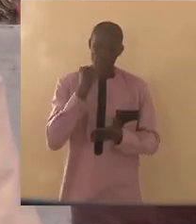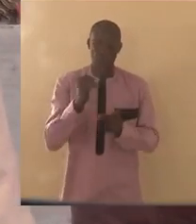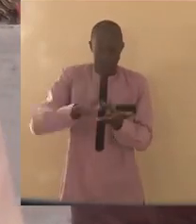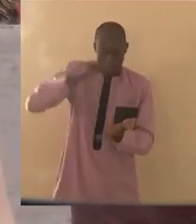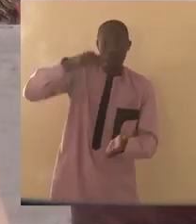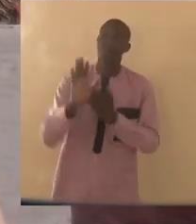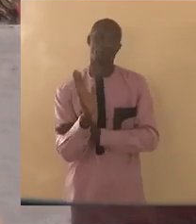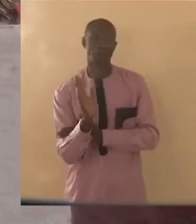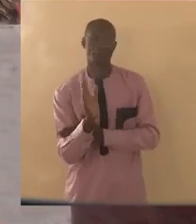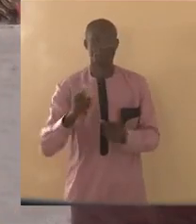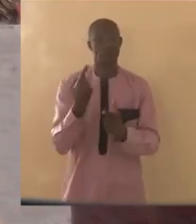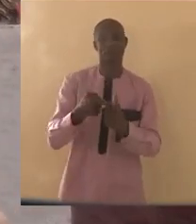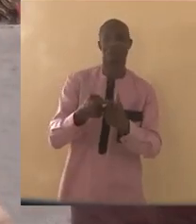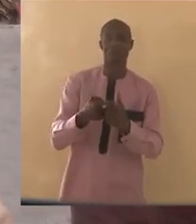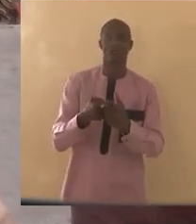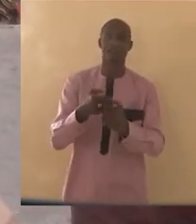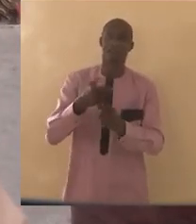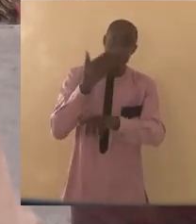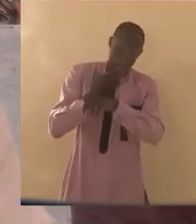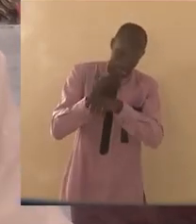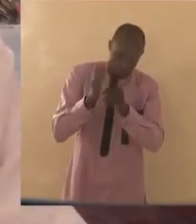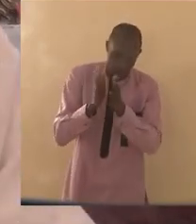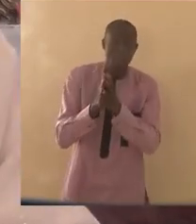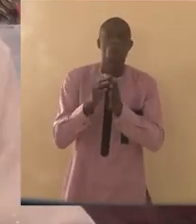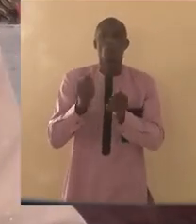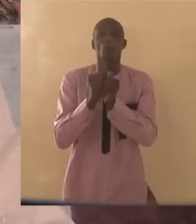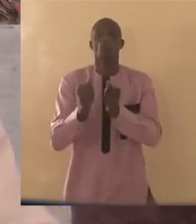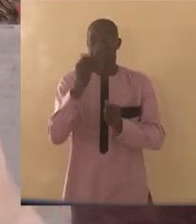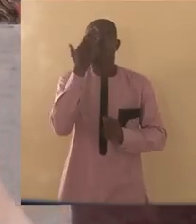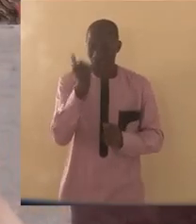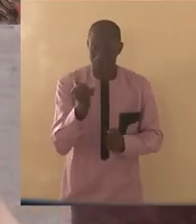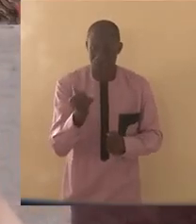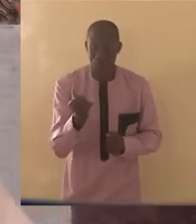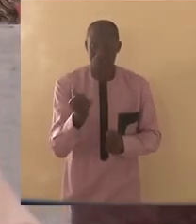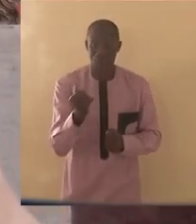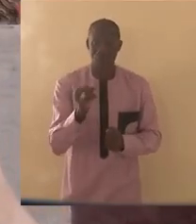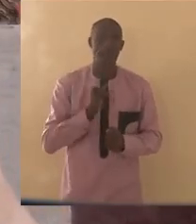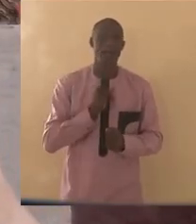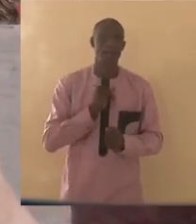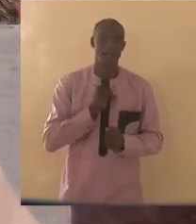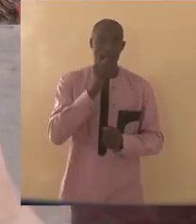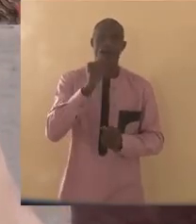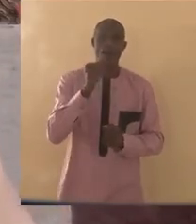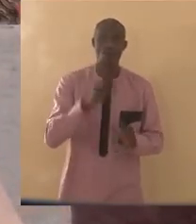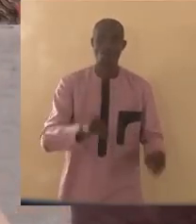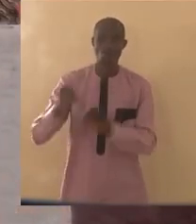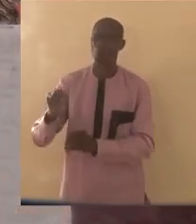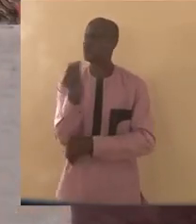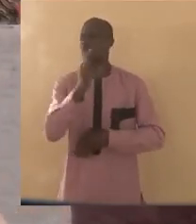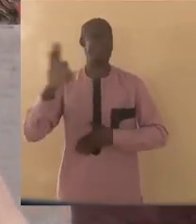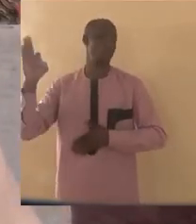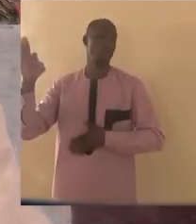is glorify God and then intercede for, which is why I am so put off. Each